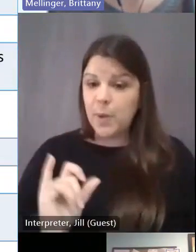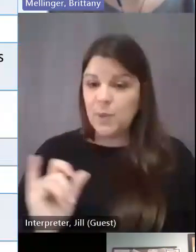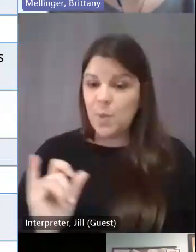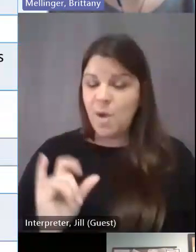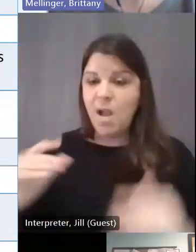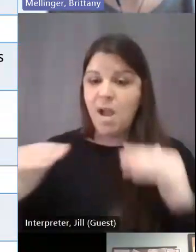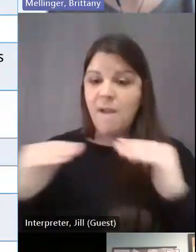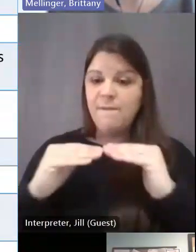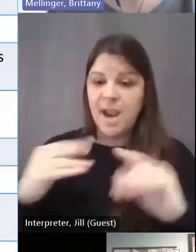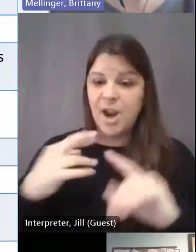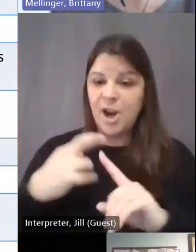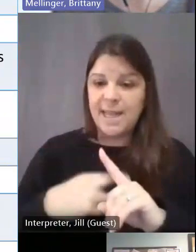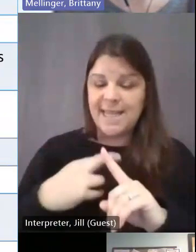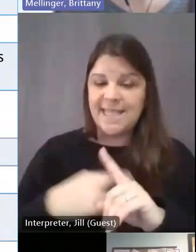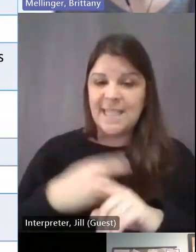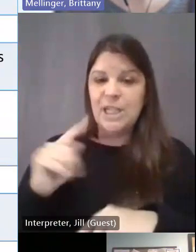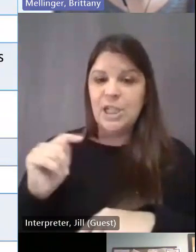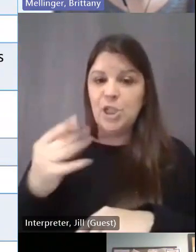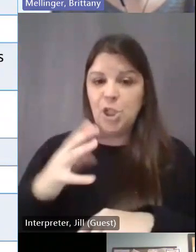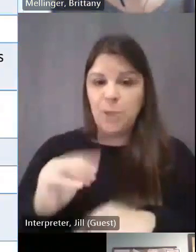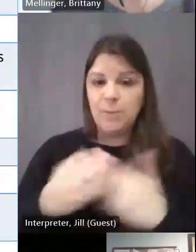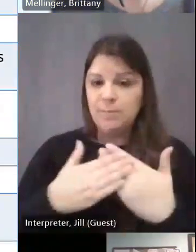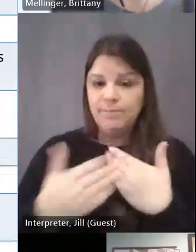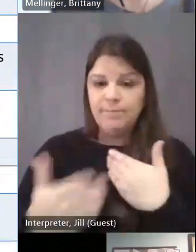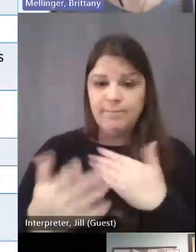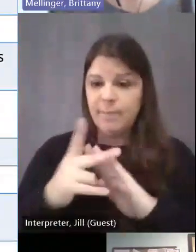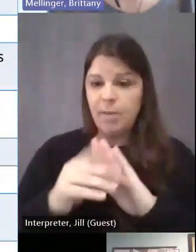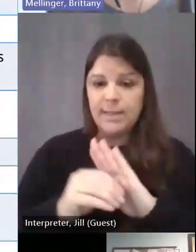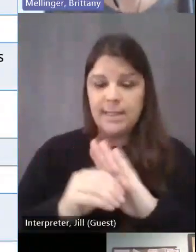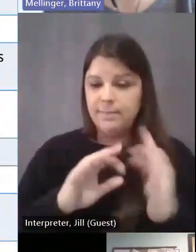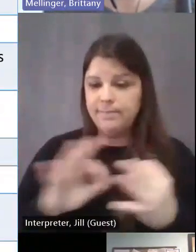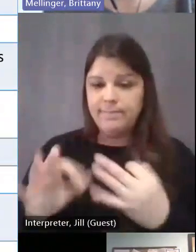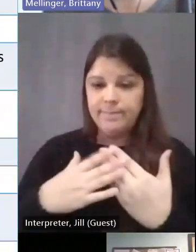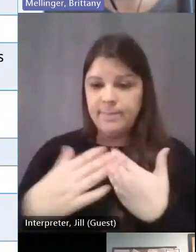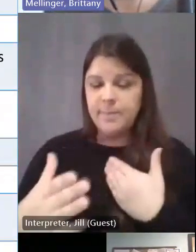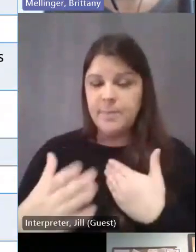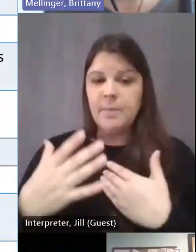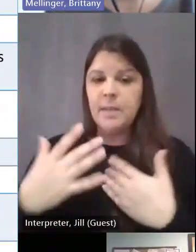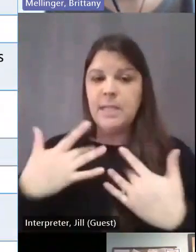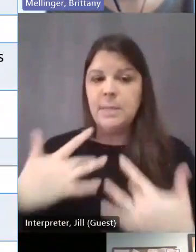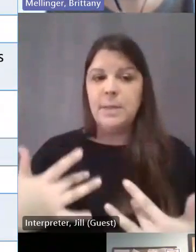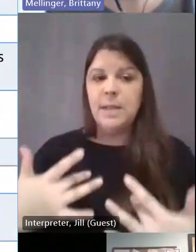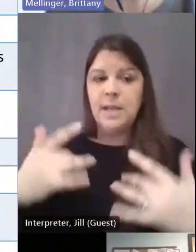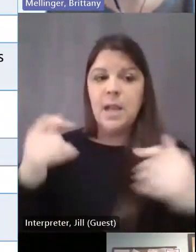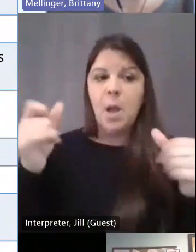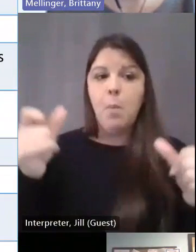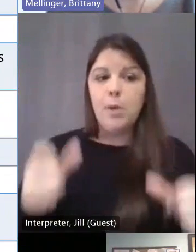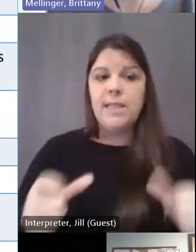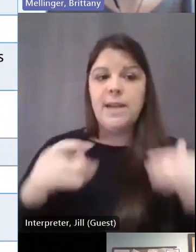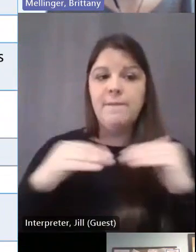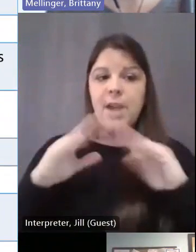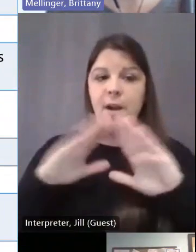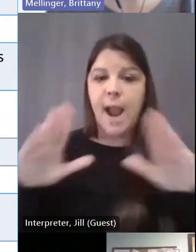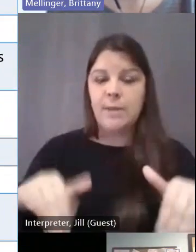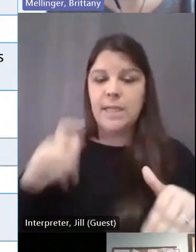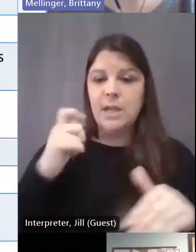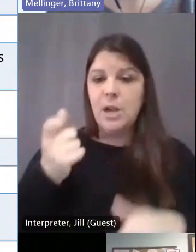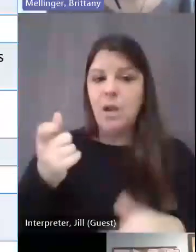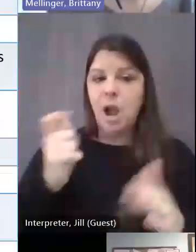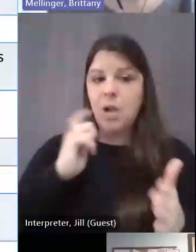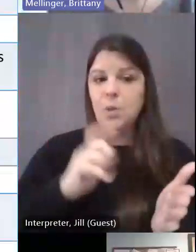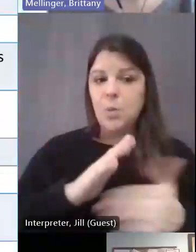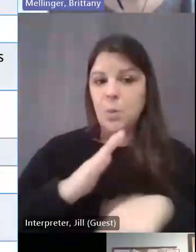fair lease terms and policies going forward. Oftentimes there's posting of fair housing notices, ensuring that everyone has knowledge of their